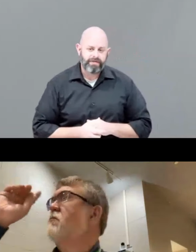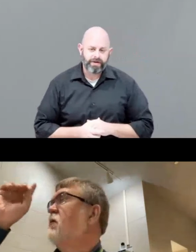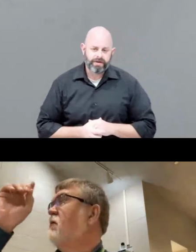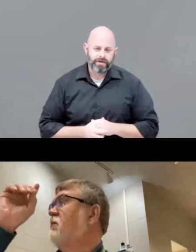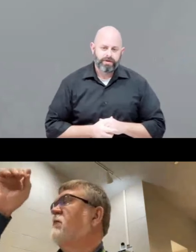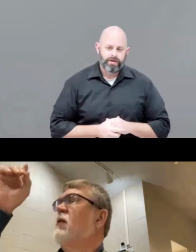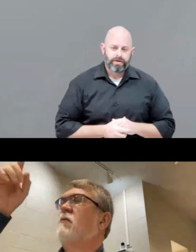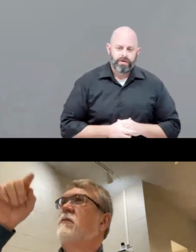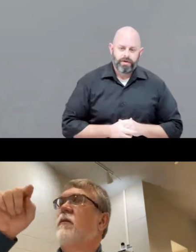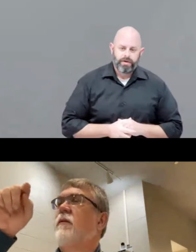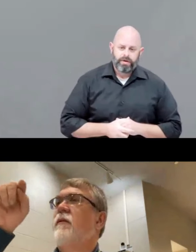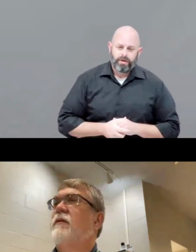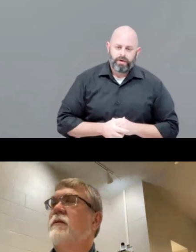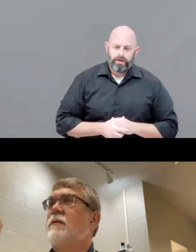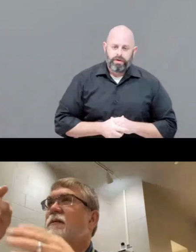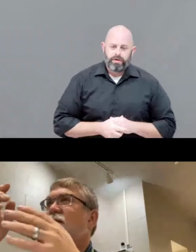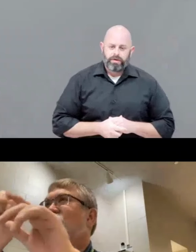This is Kevin.